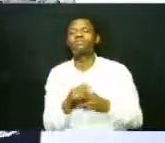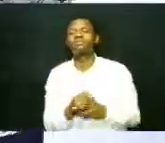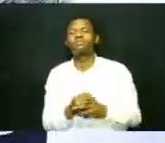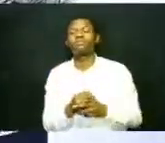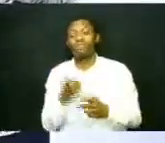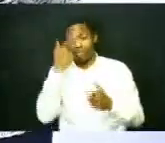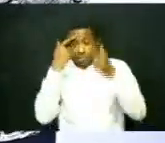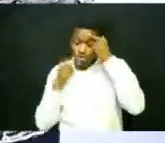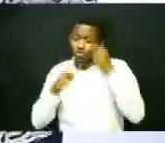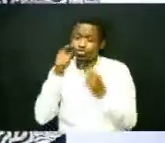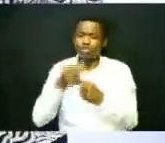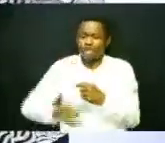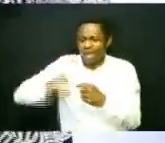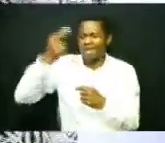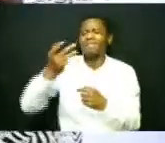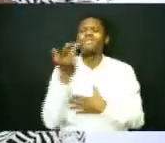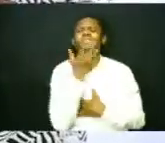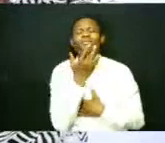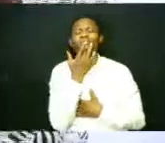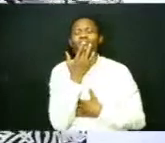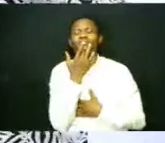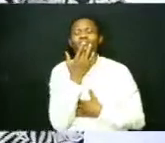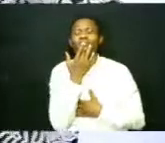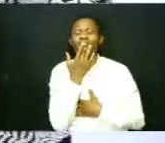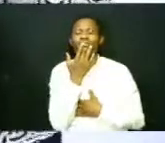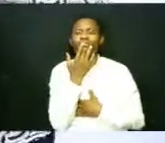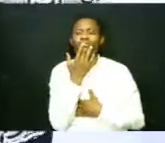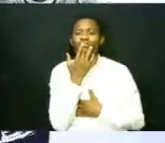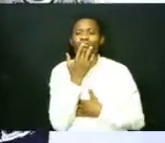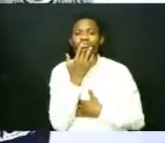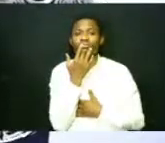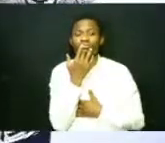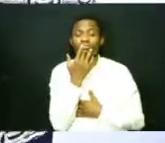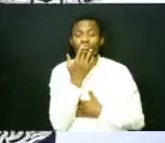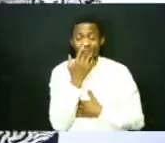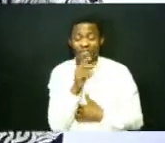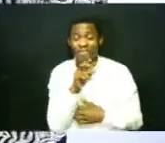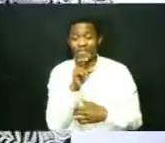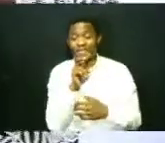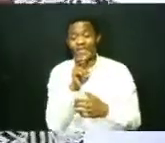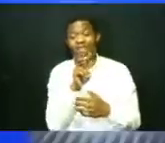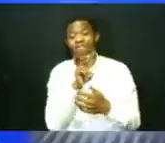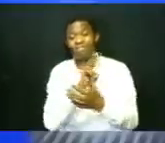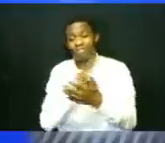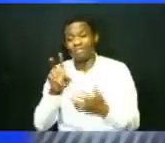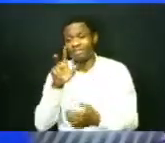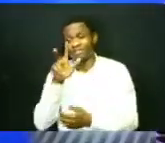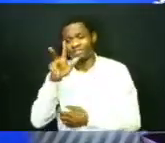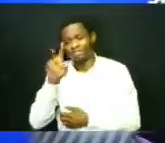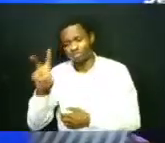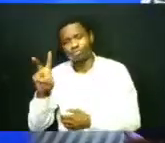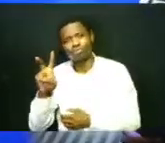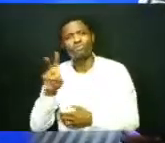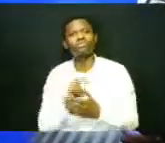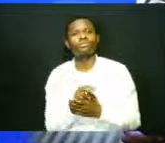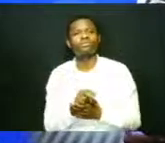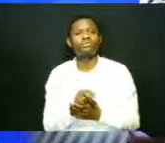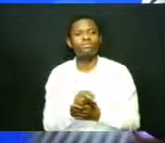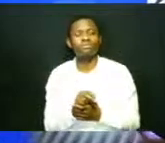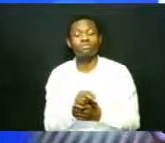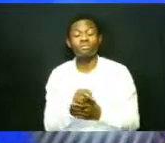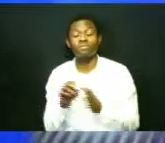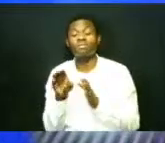Because you are highly favored. Verse 32 again. Number 5, the Bible